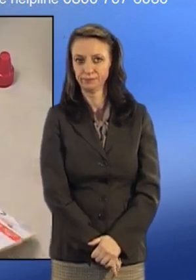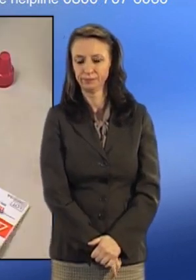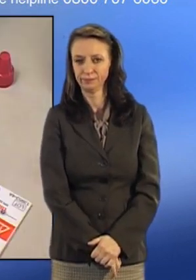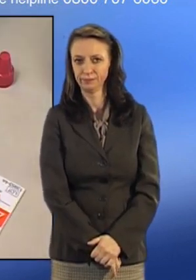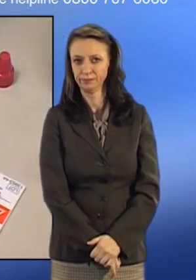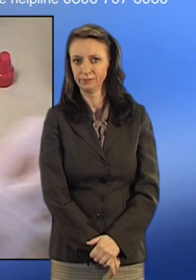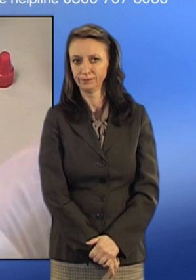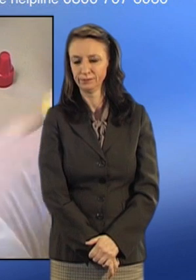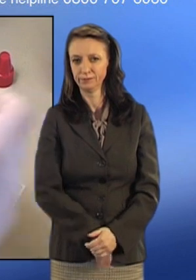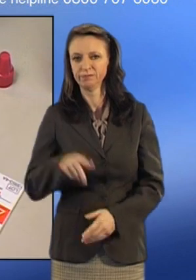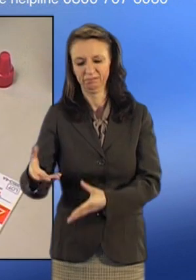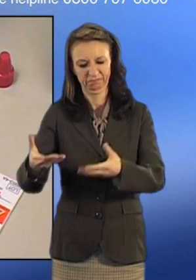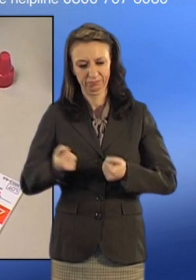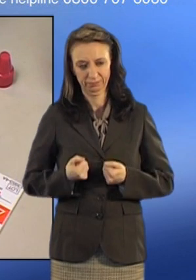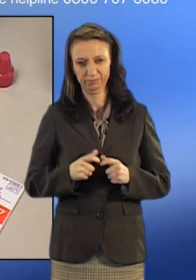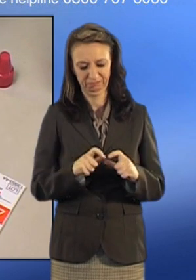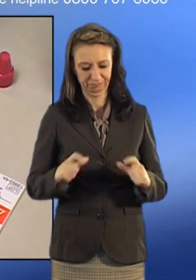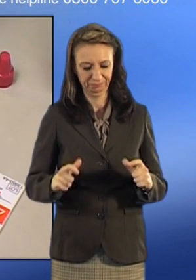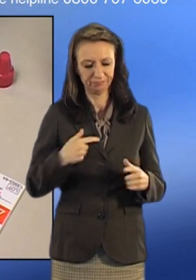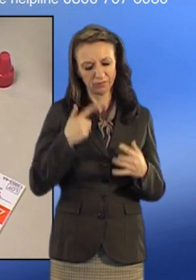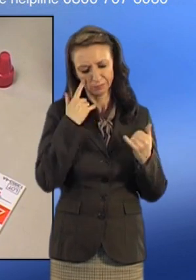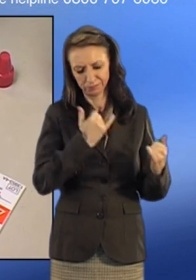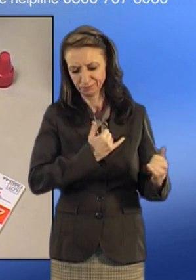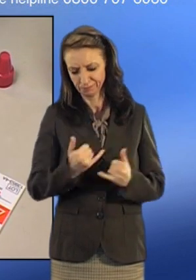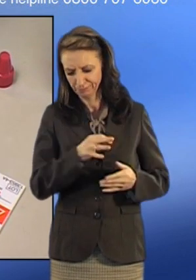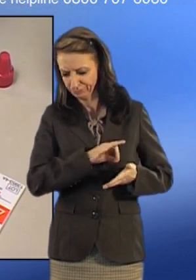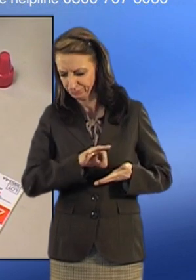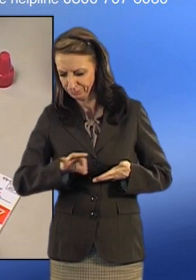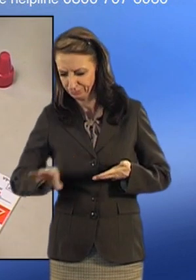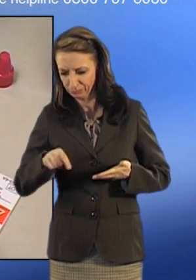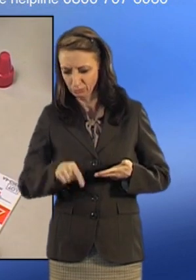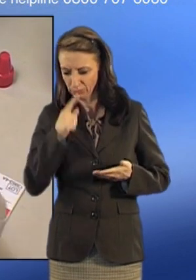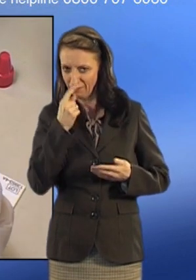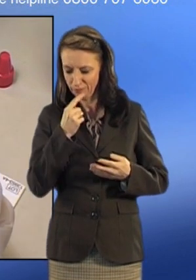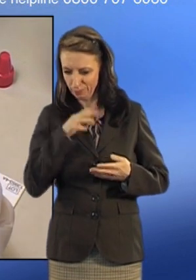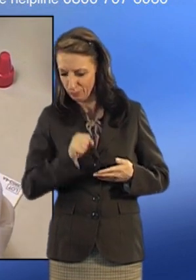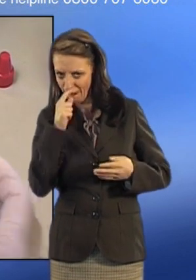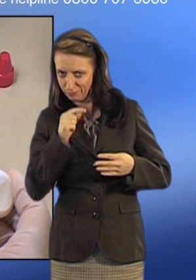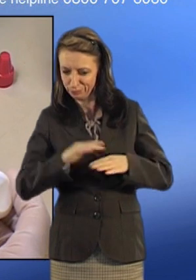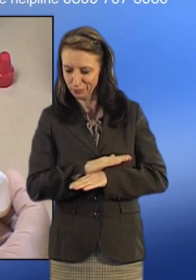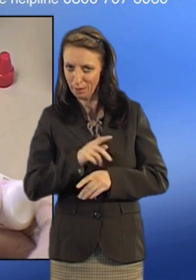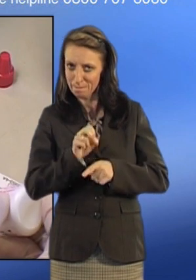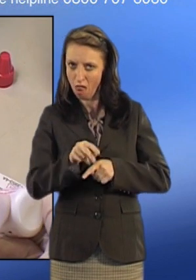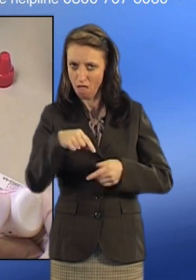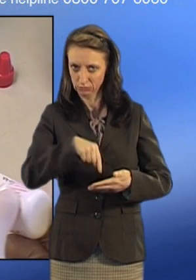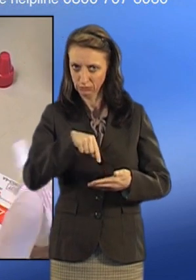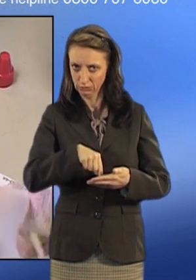Here, the 6 sample areas are tested for hidden traces of blood. You'll receive the results by post.